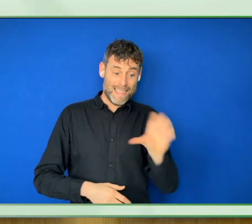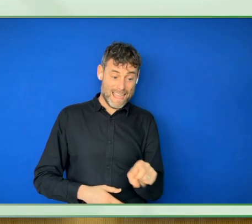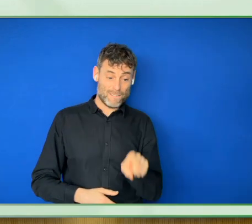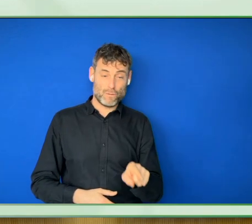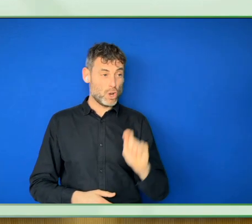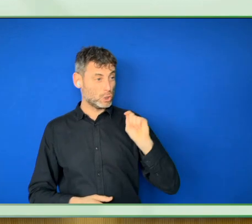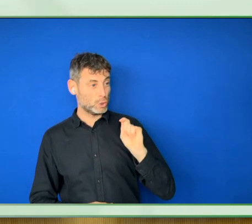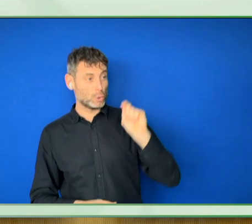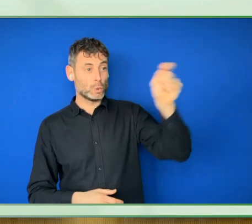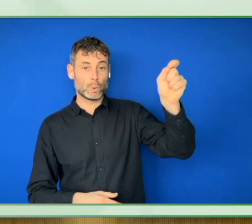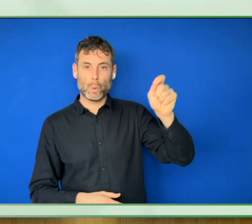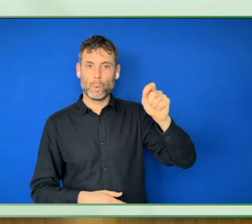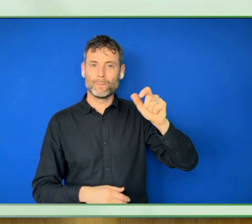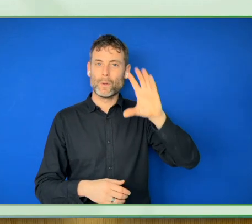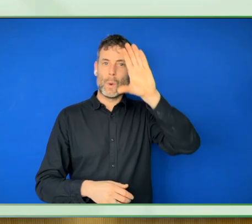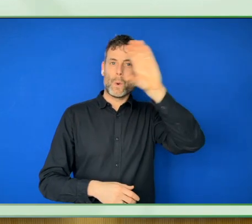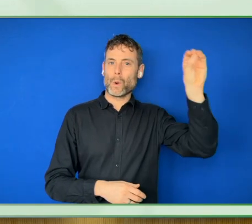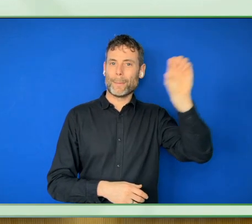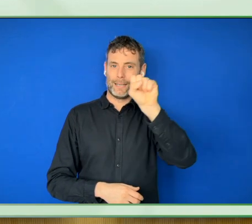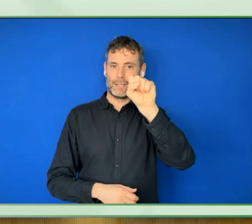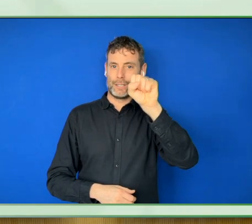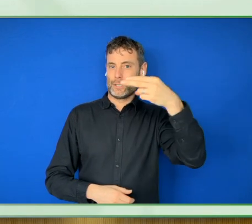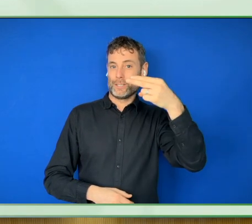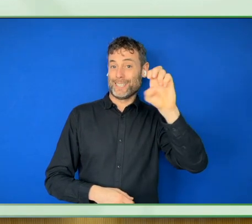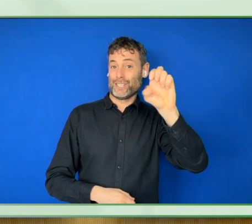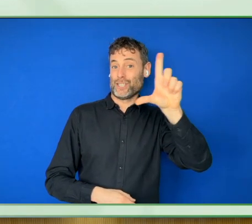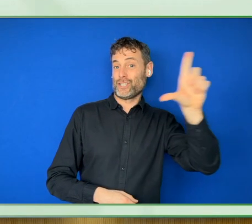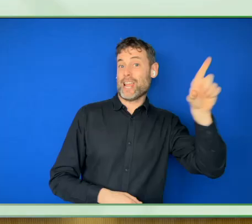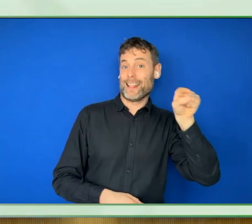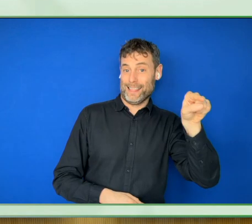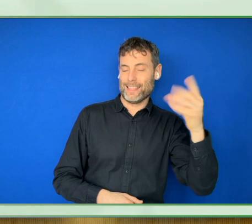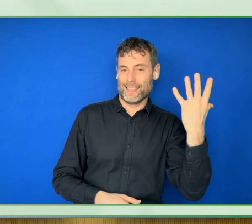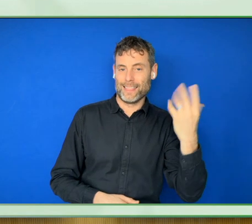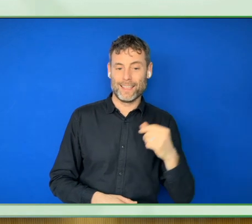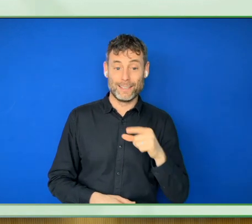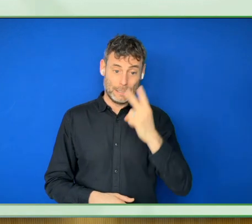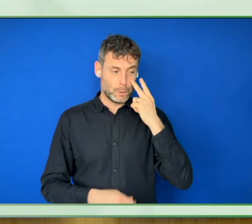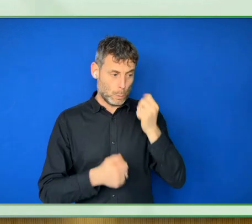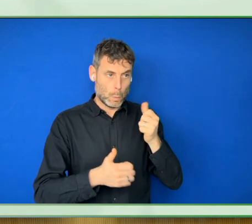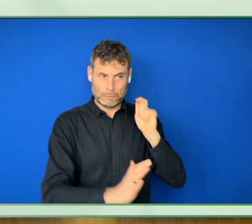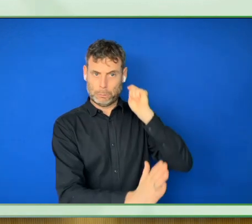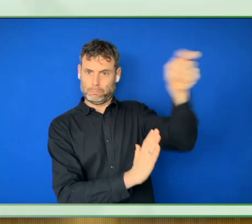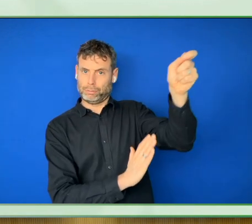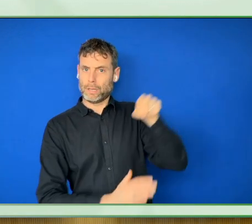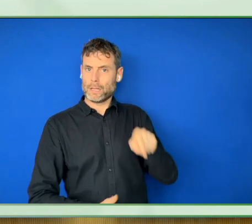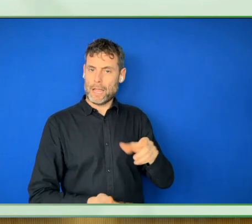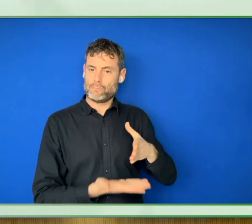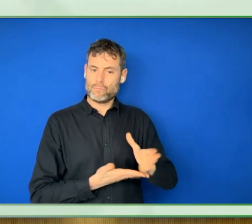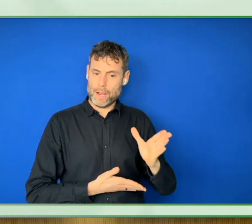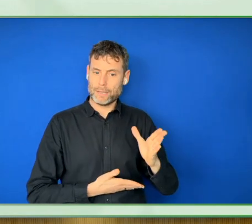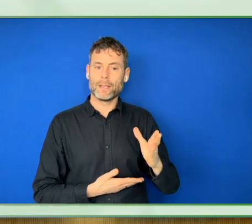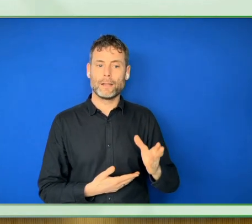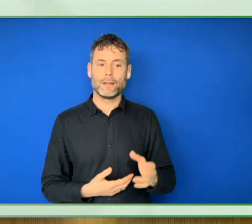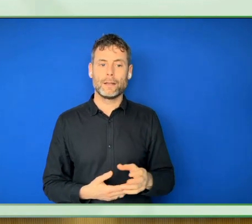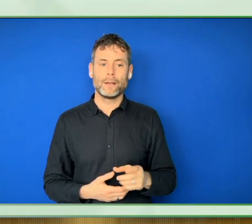By contrast, when we look at disability, this is, as you said, it's being framed historically more as